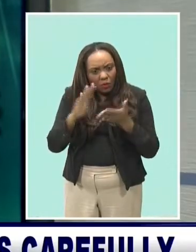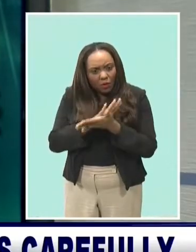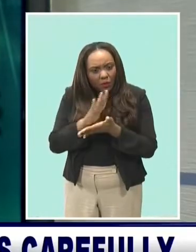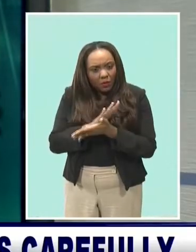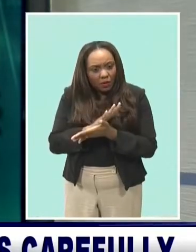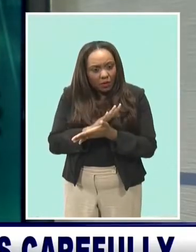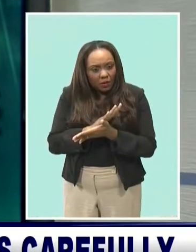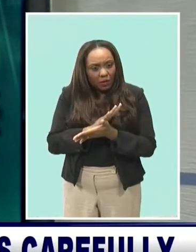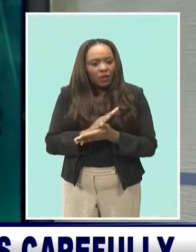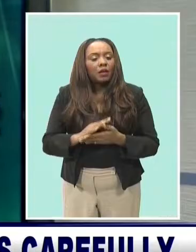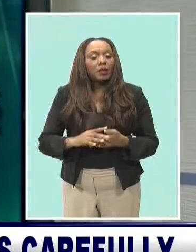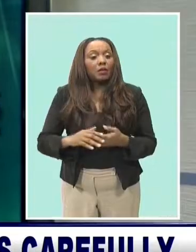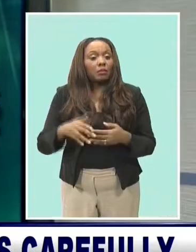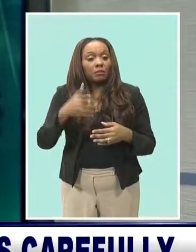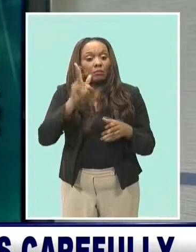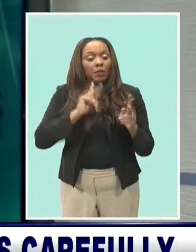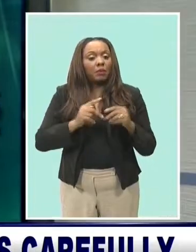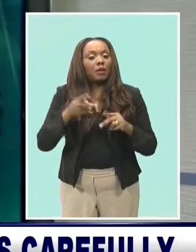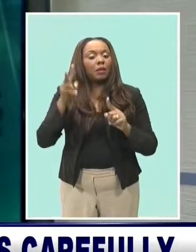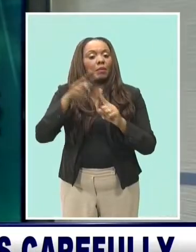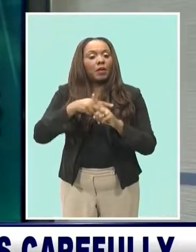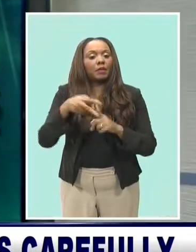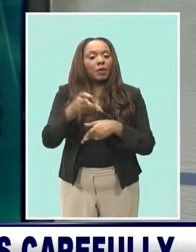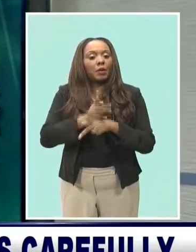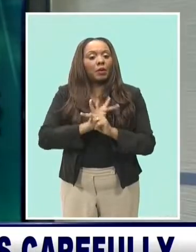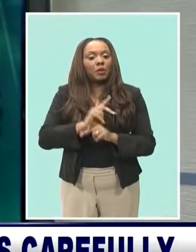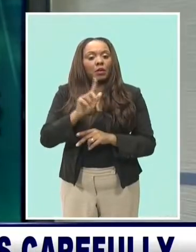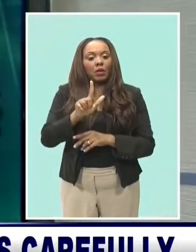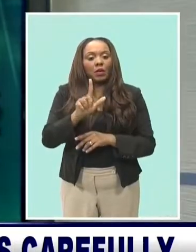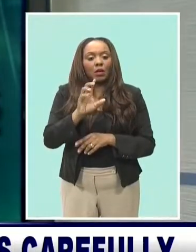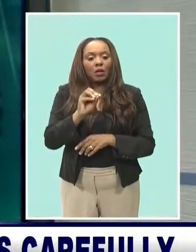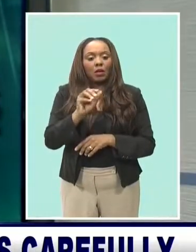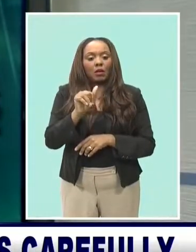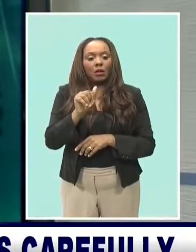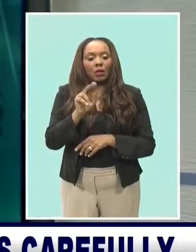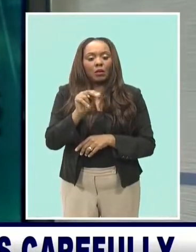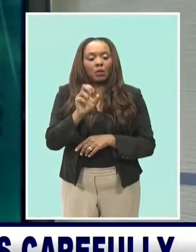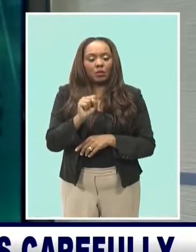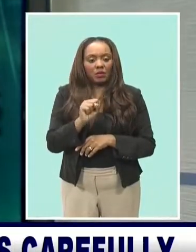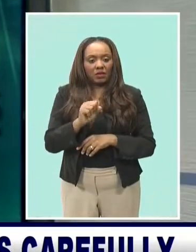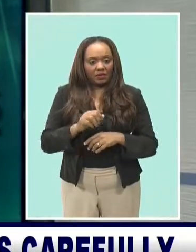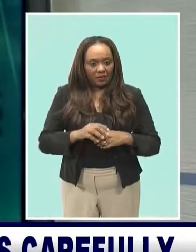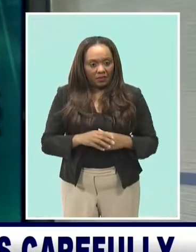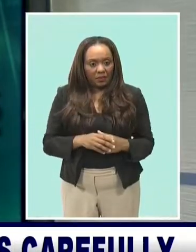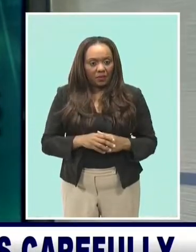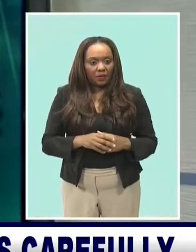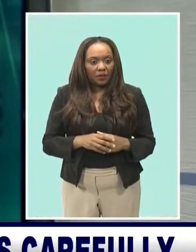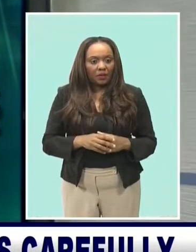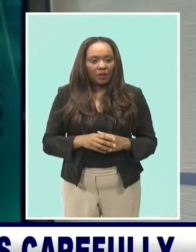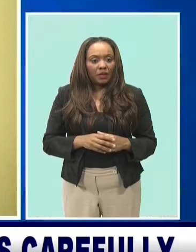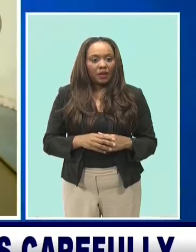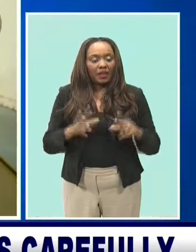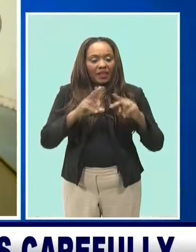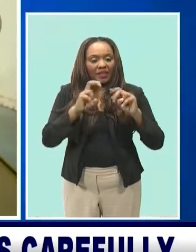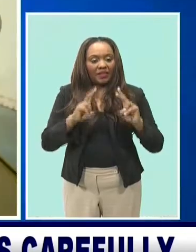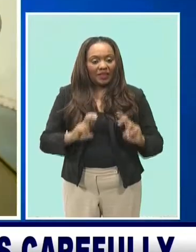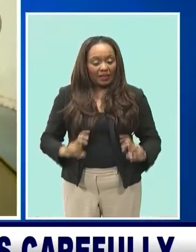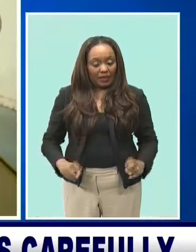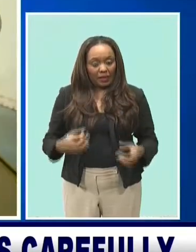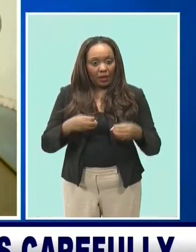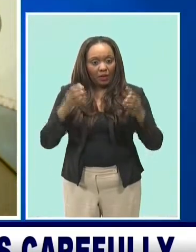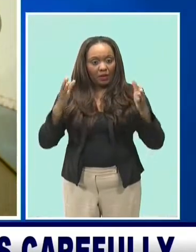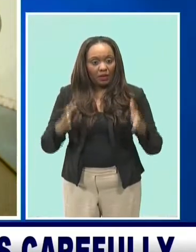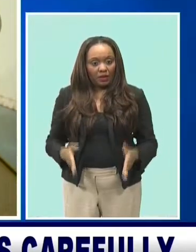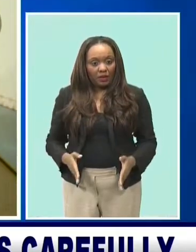fast loans, which are growing in popularity among cash-strapped Barbadians. It came from Investigations Officer with the Office of Public